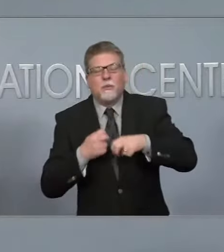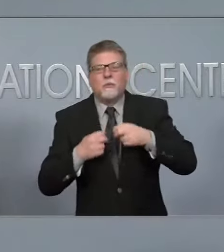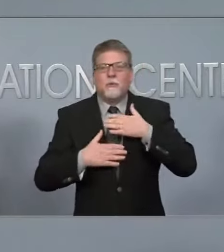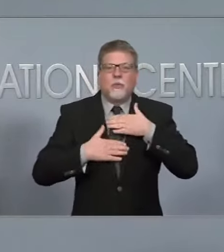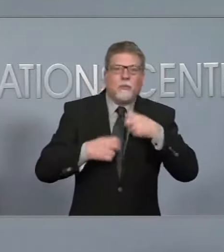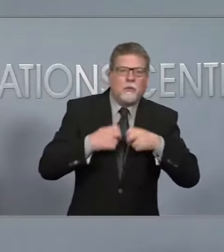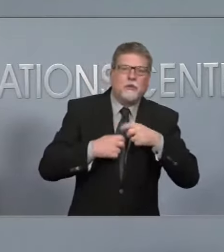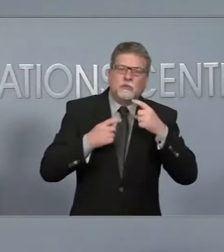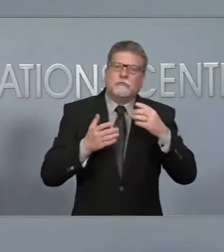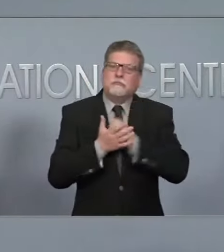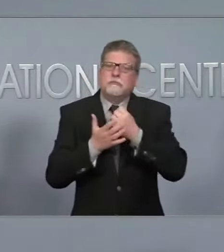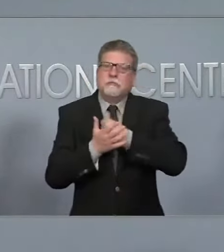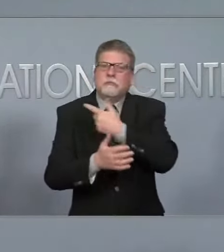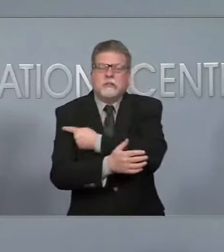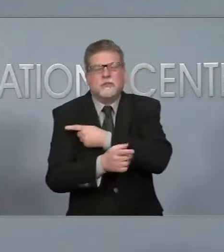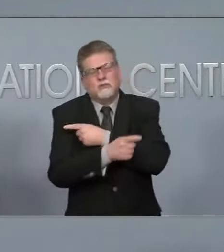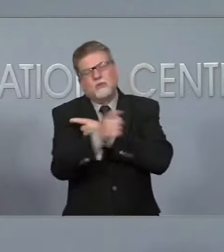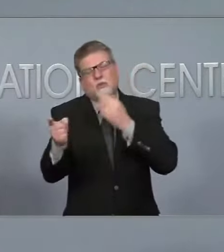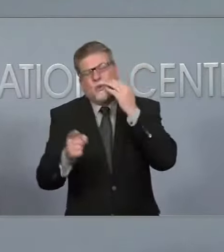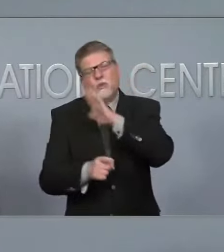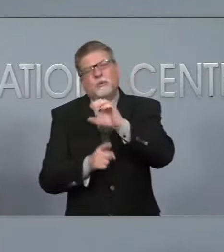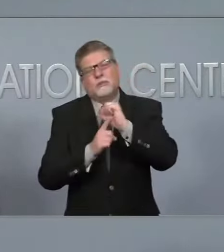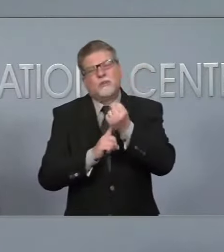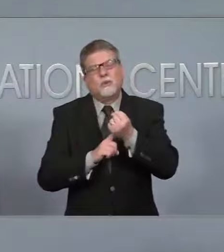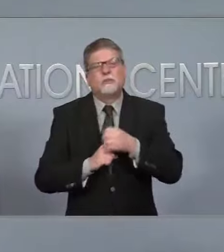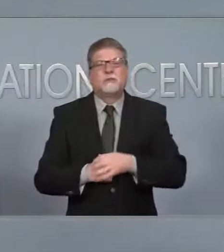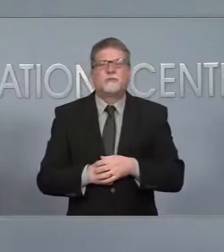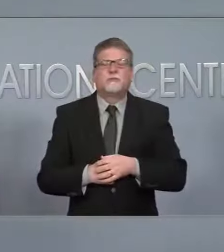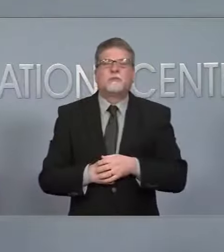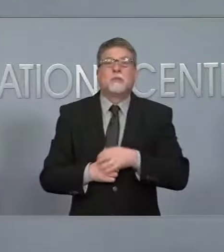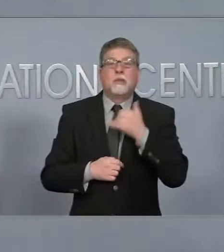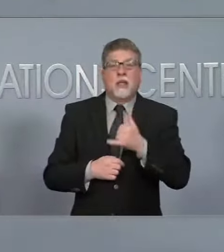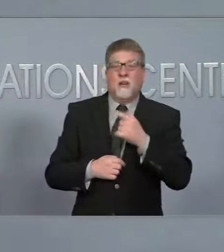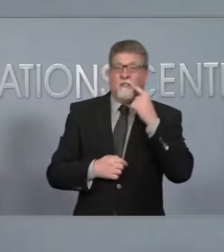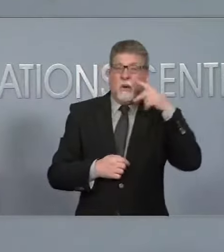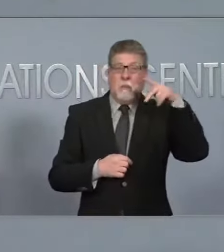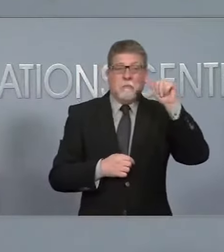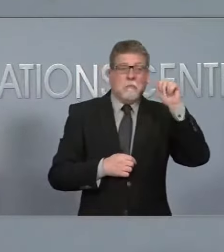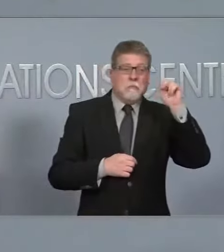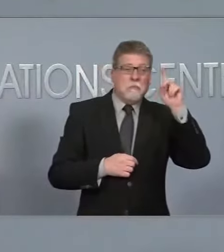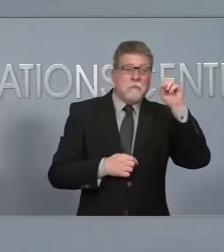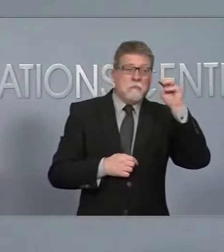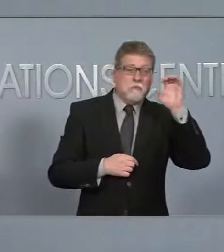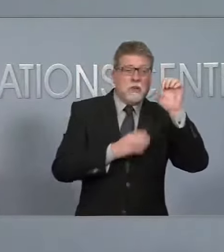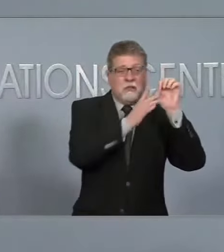let you comment, Secretary Kinsley, on what kind of phase we're in.